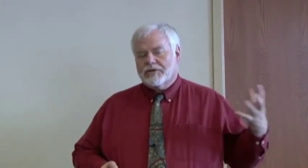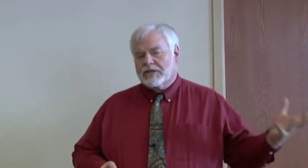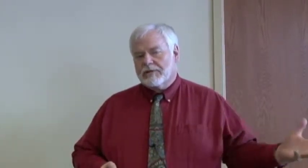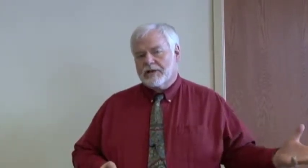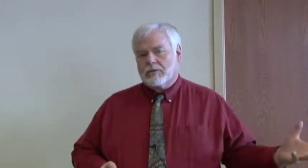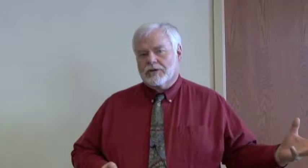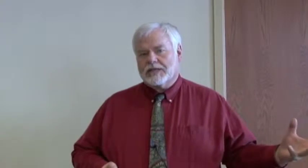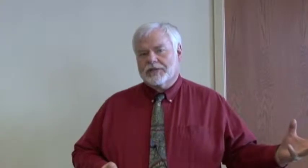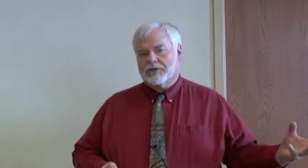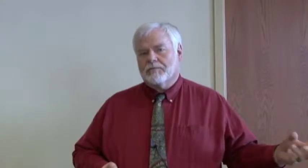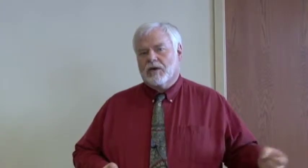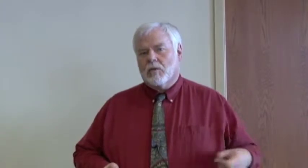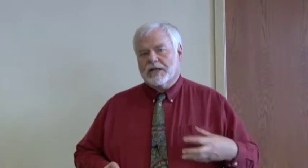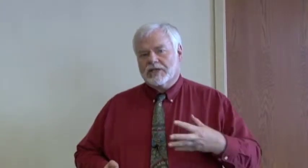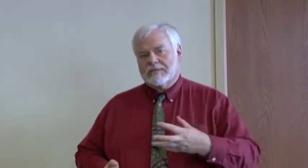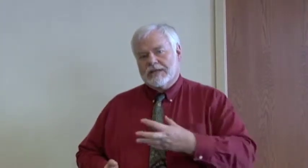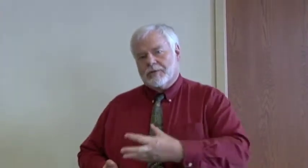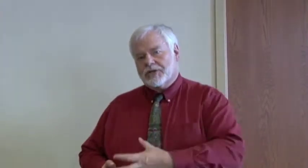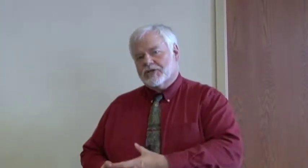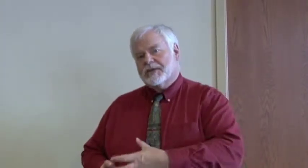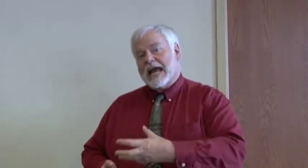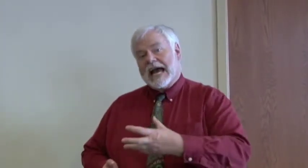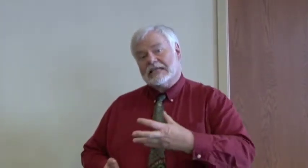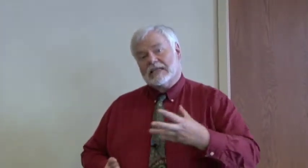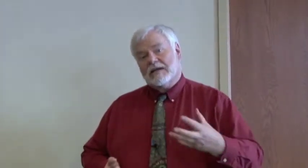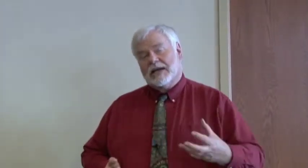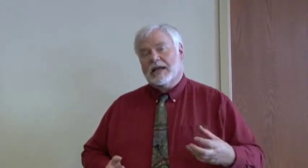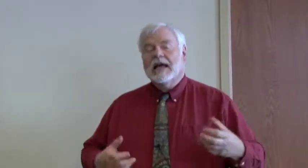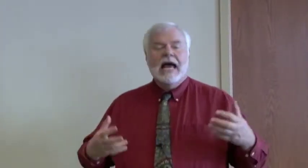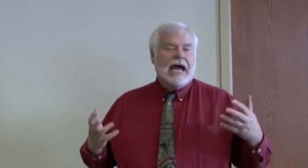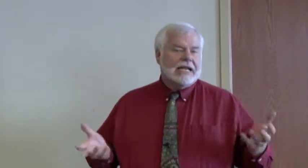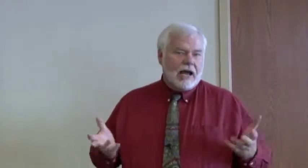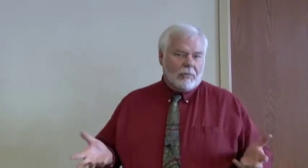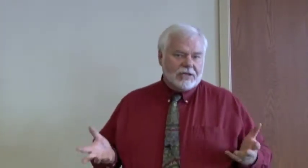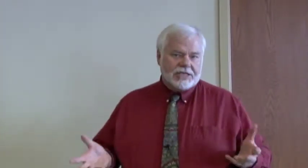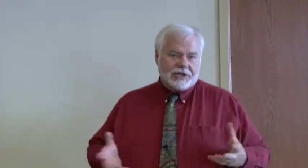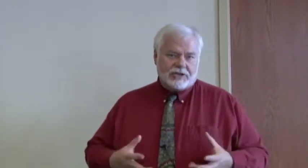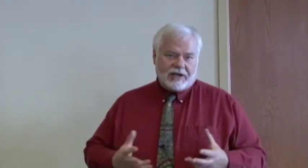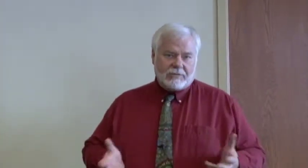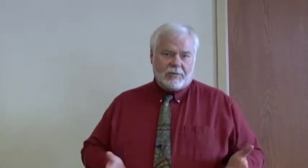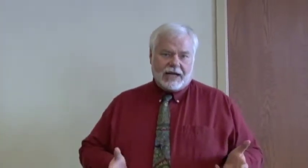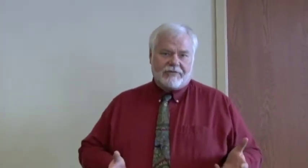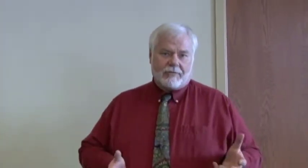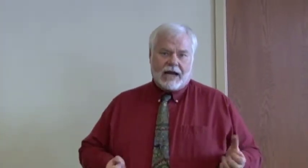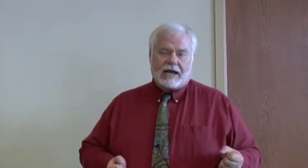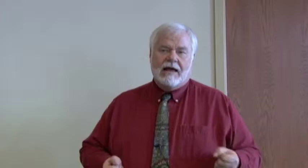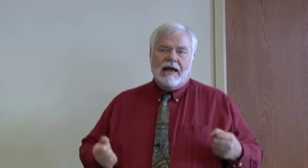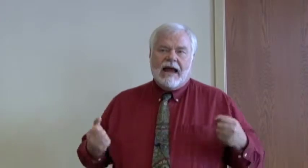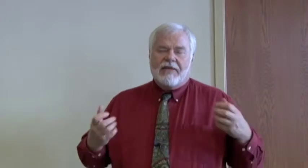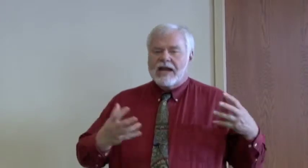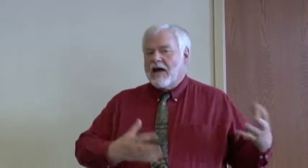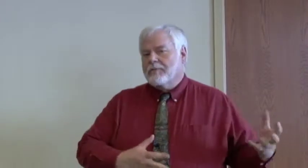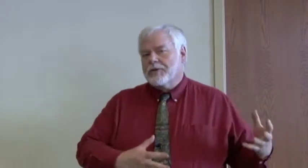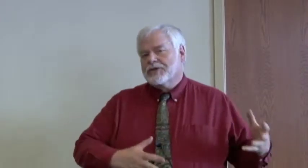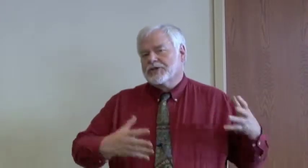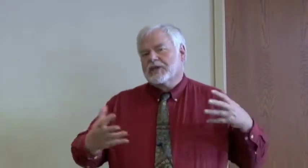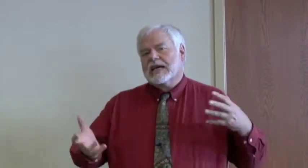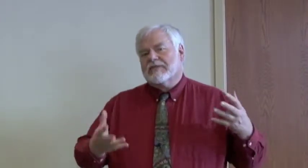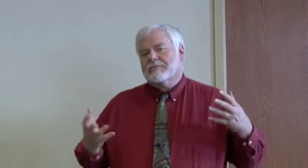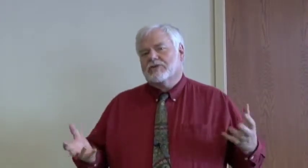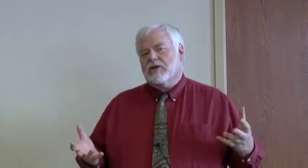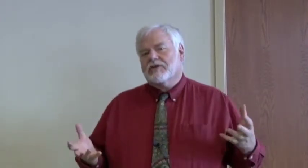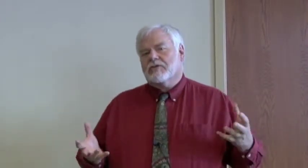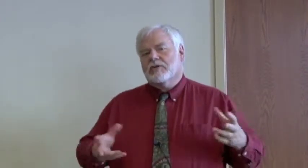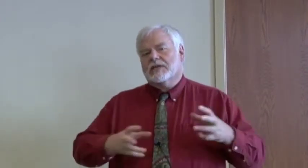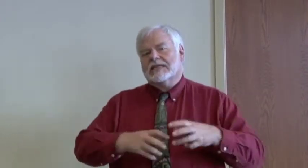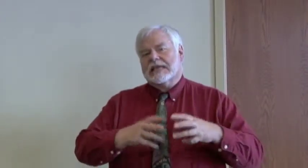One of you is going to play the role of the teacher. One is going to be the person who's been asked to come in and to help this teacher develop a plan for MAC. And the other person is just going to